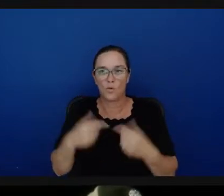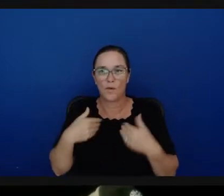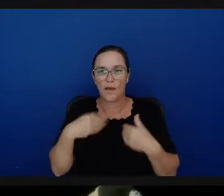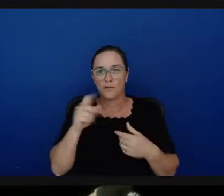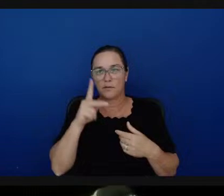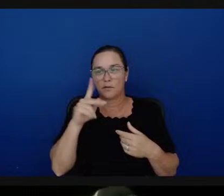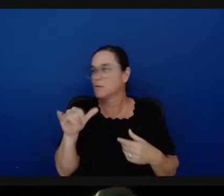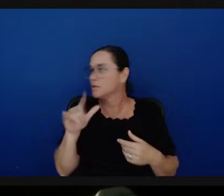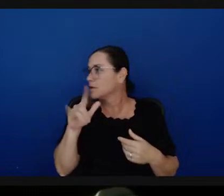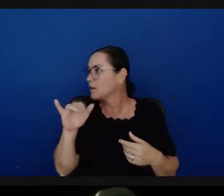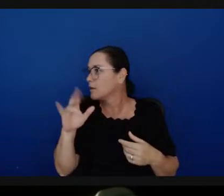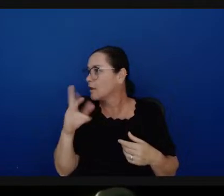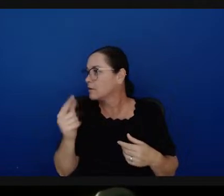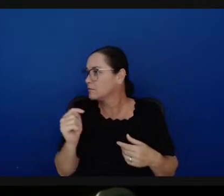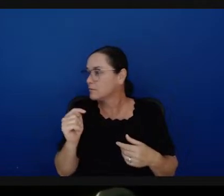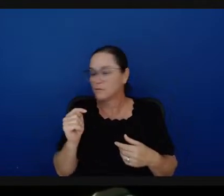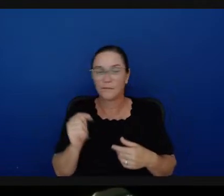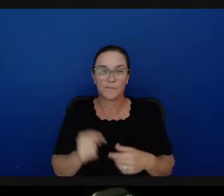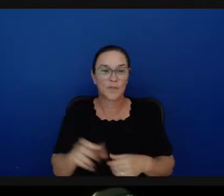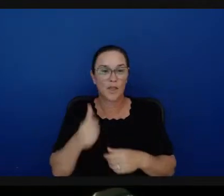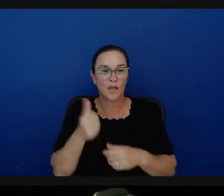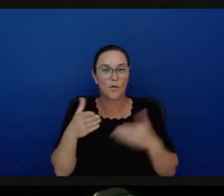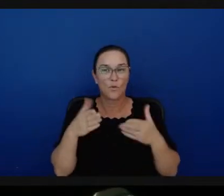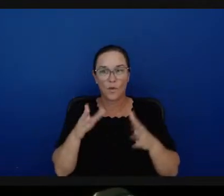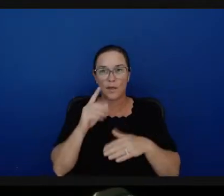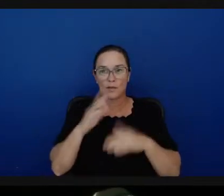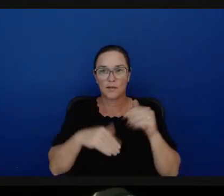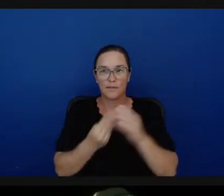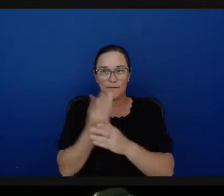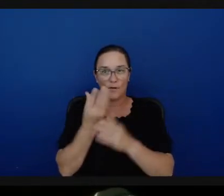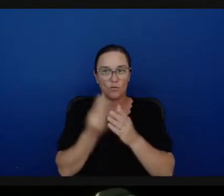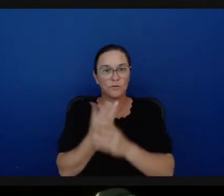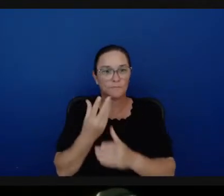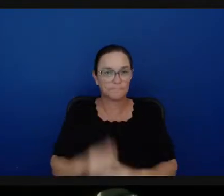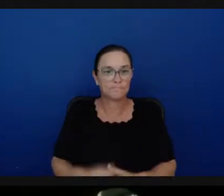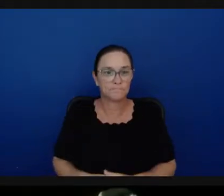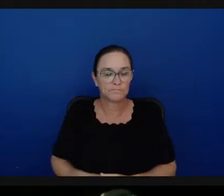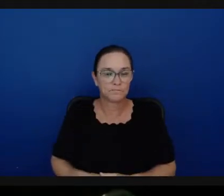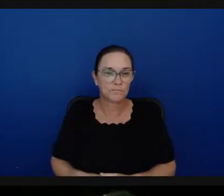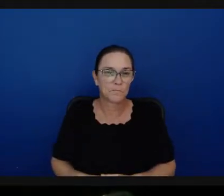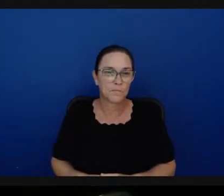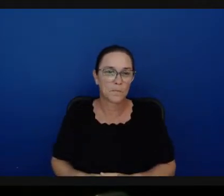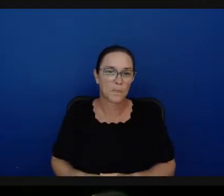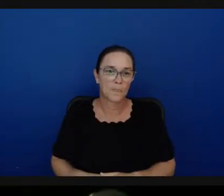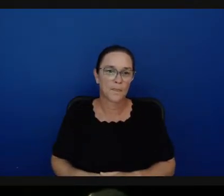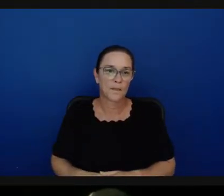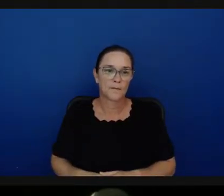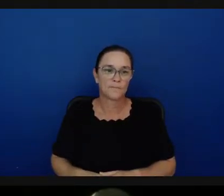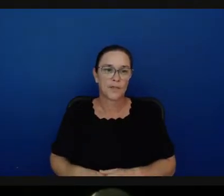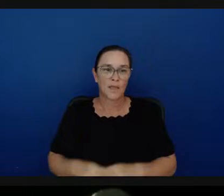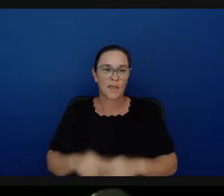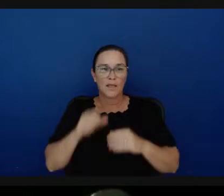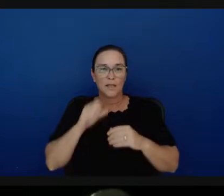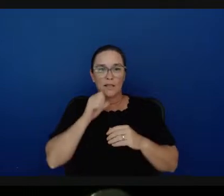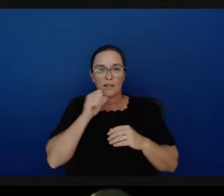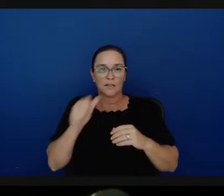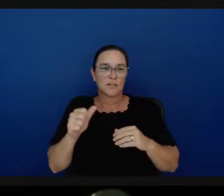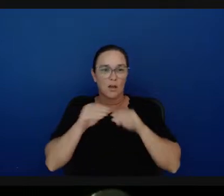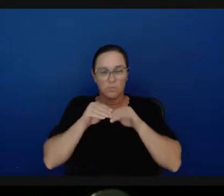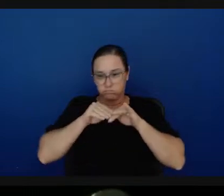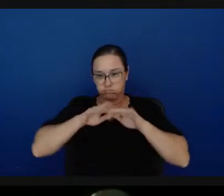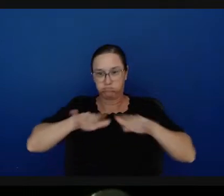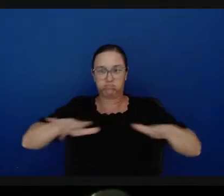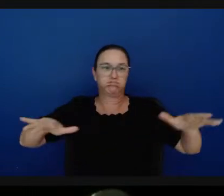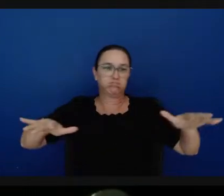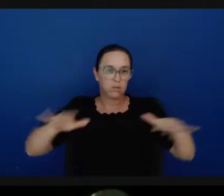Yeah, there are other ways in the fountains for sure, right? But usually much more localized and not going to cover a giant widespread area